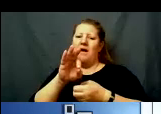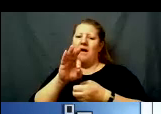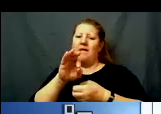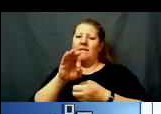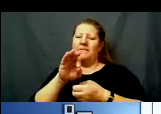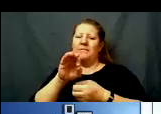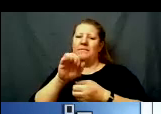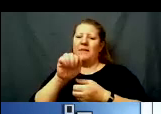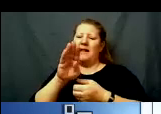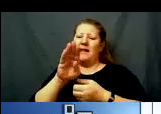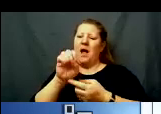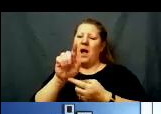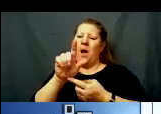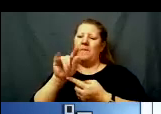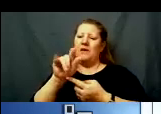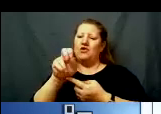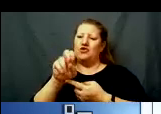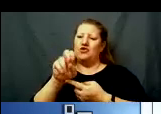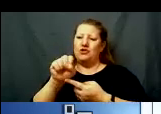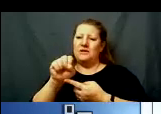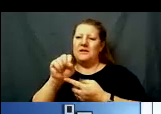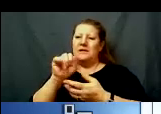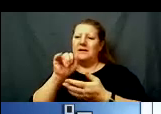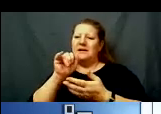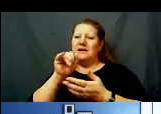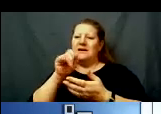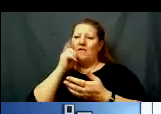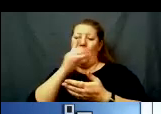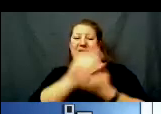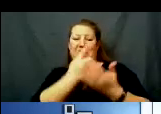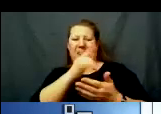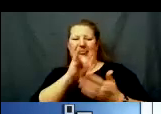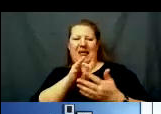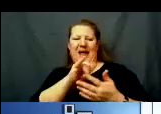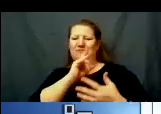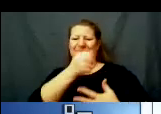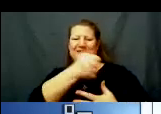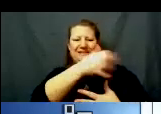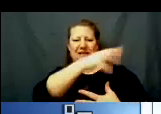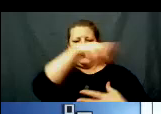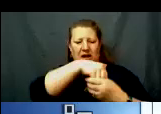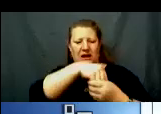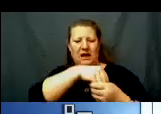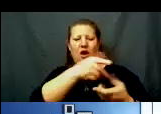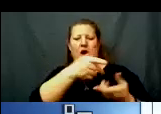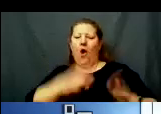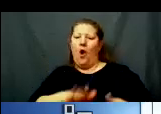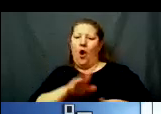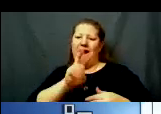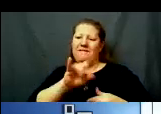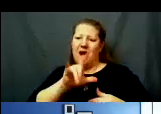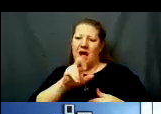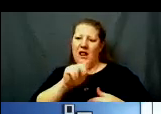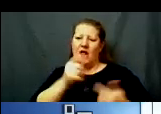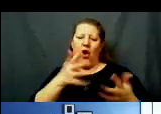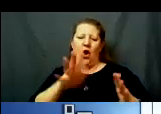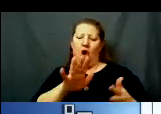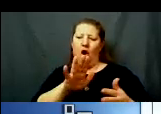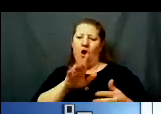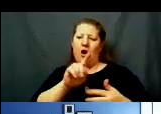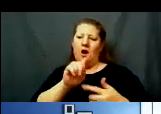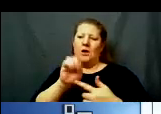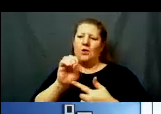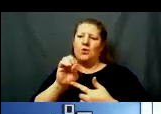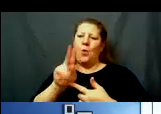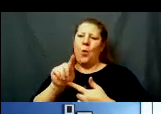that for them and for many folks is just inherently violent, inherently torturous. Many of these incarcerated persons are